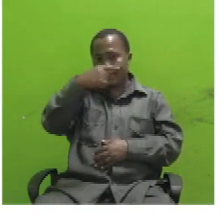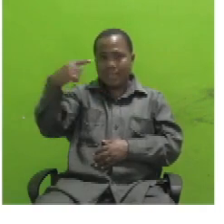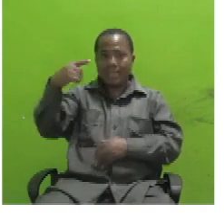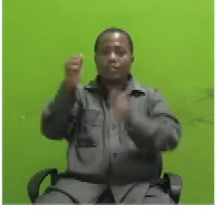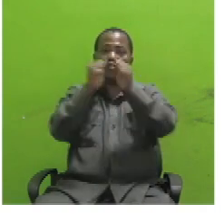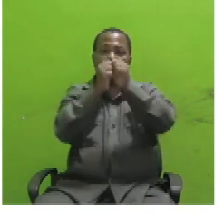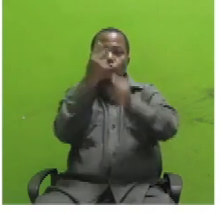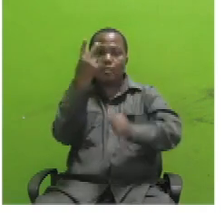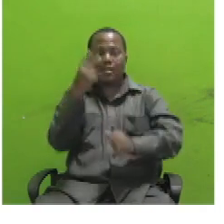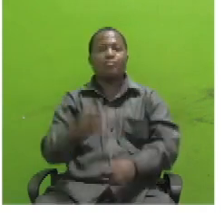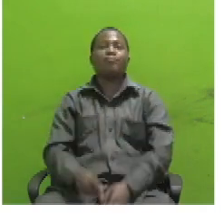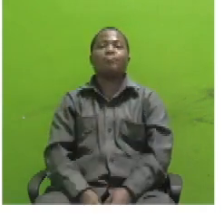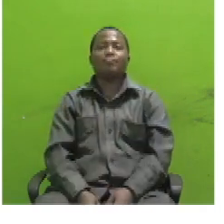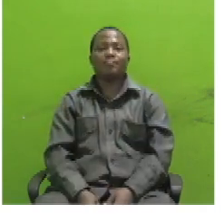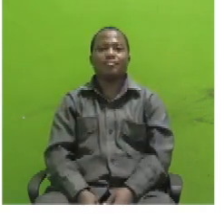20:05.